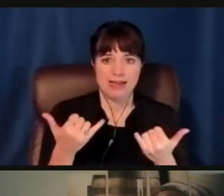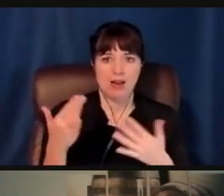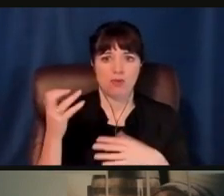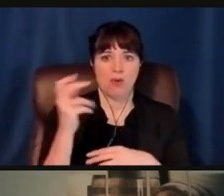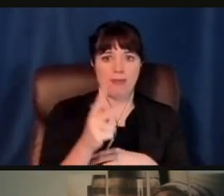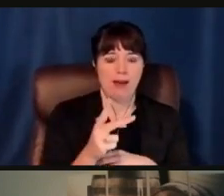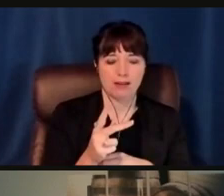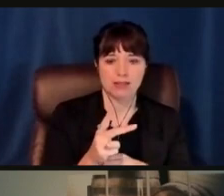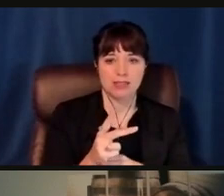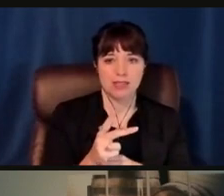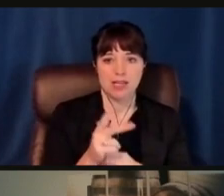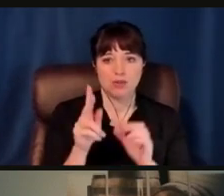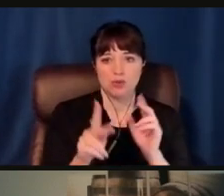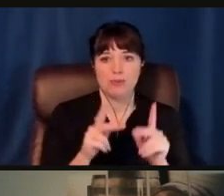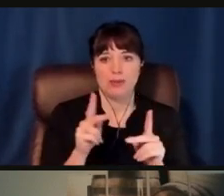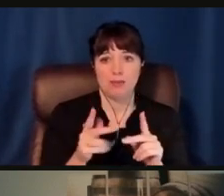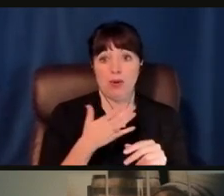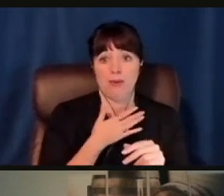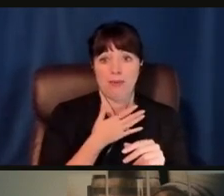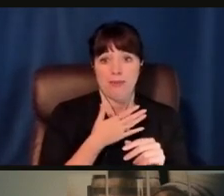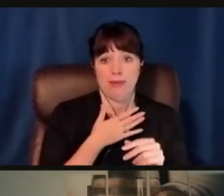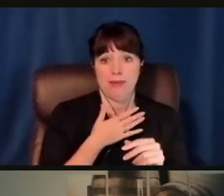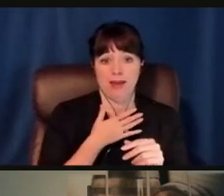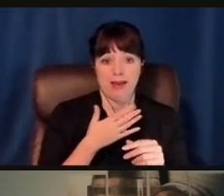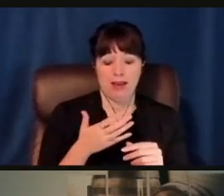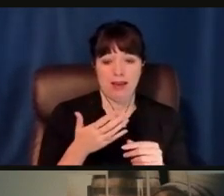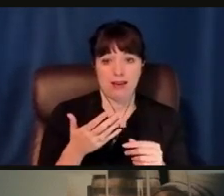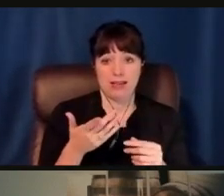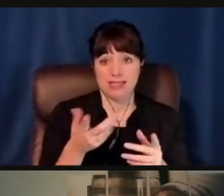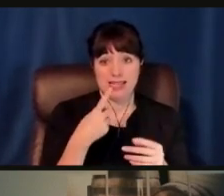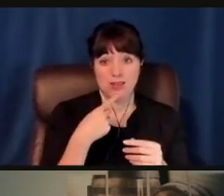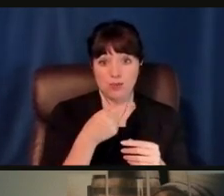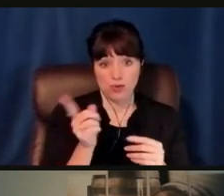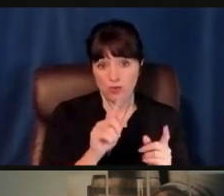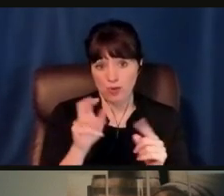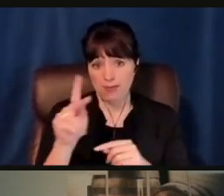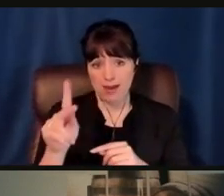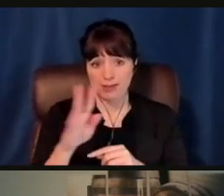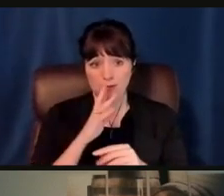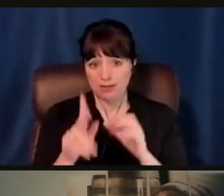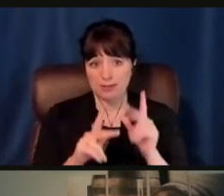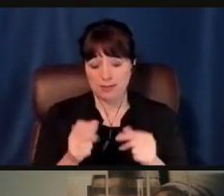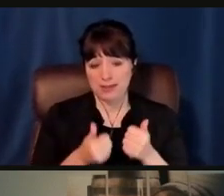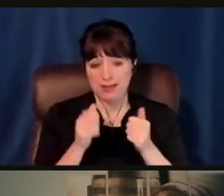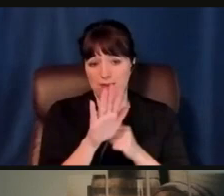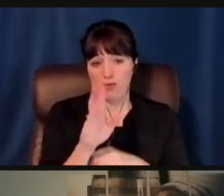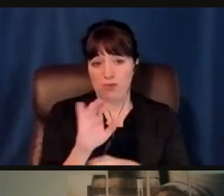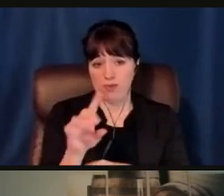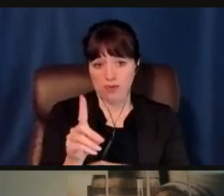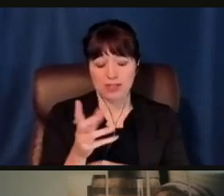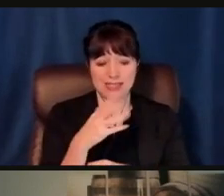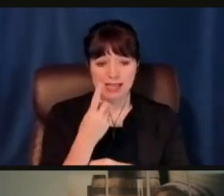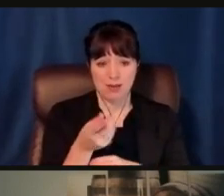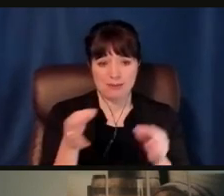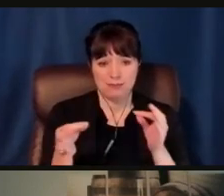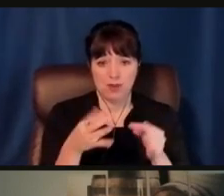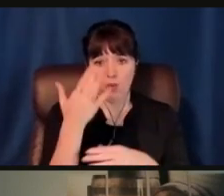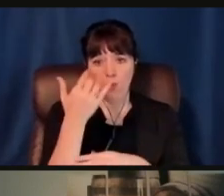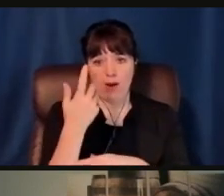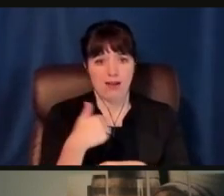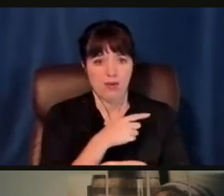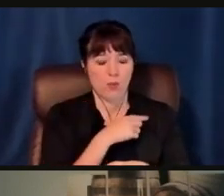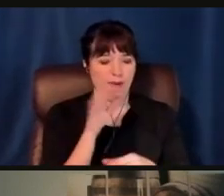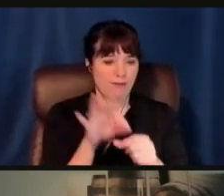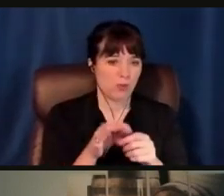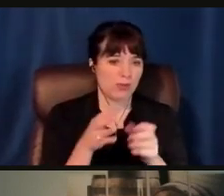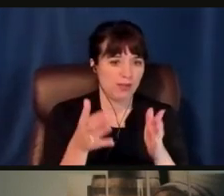to people, my residents, as well as you all, when you go back and talk to your residents in terms of, you know, why we're voting the way that we are going to